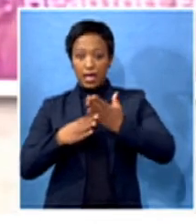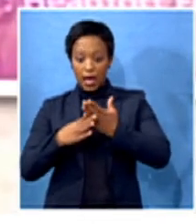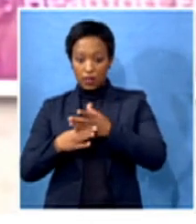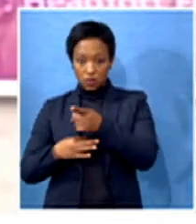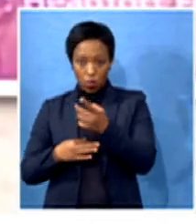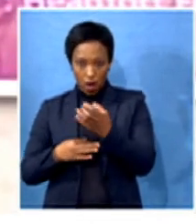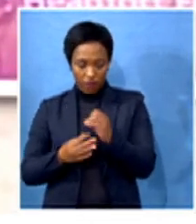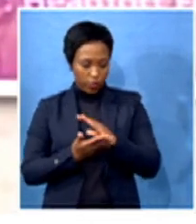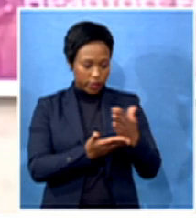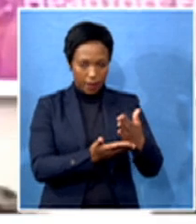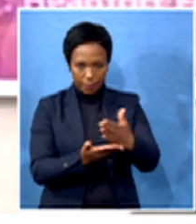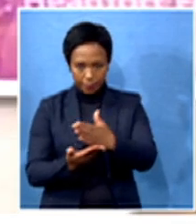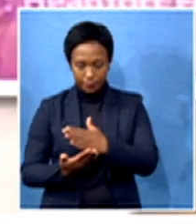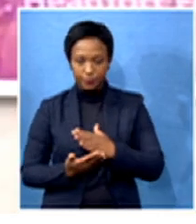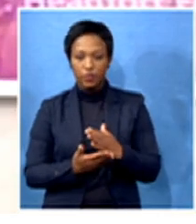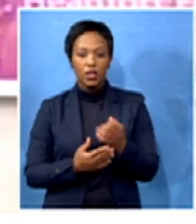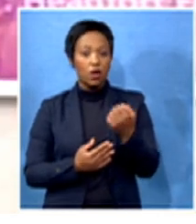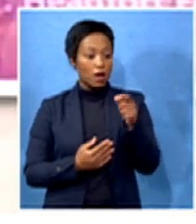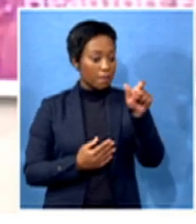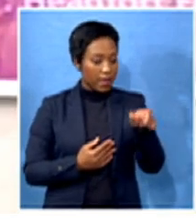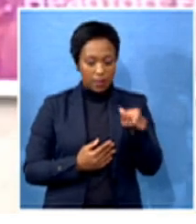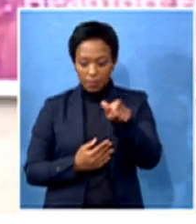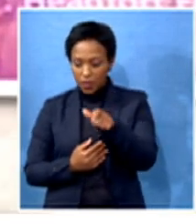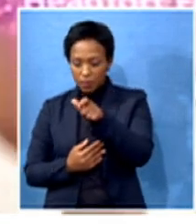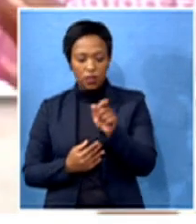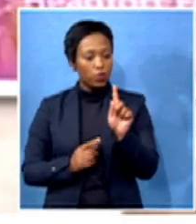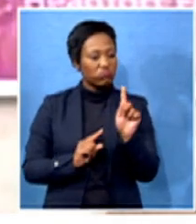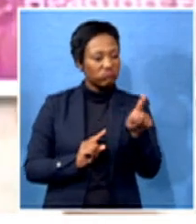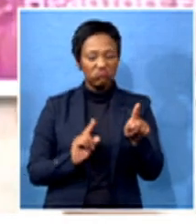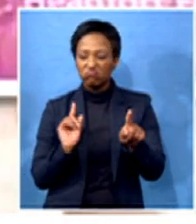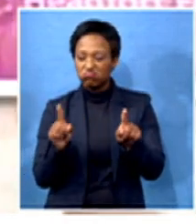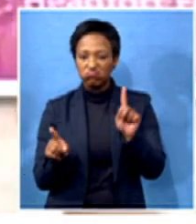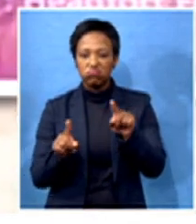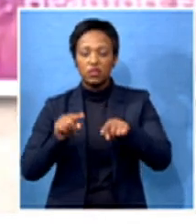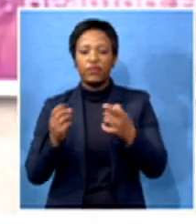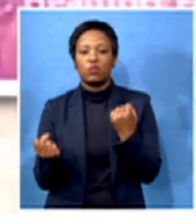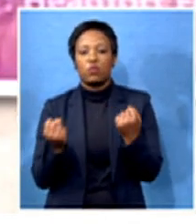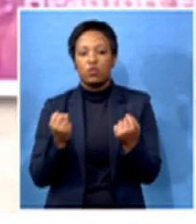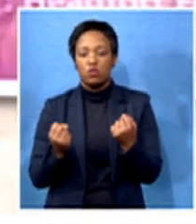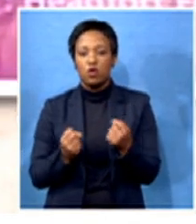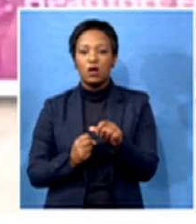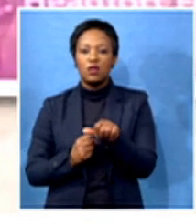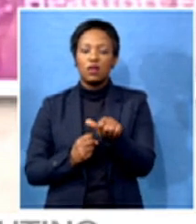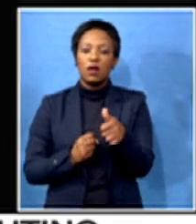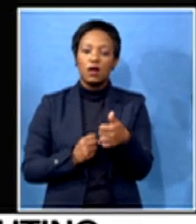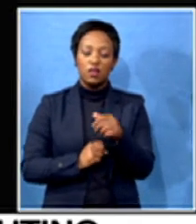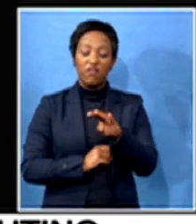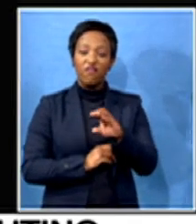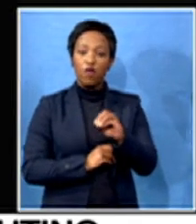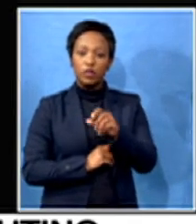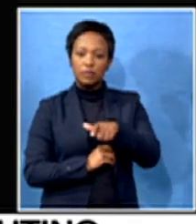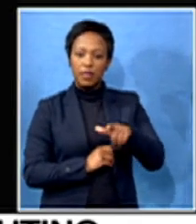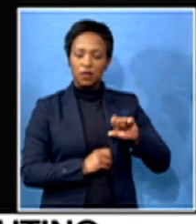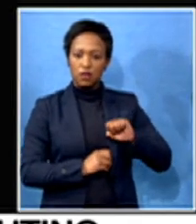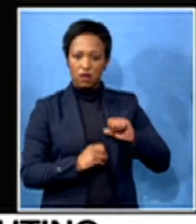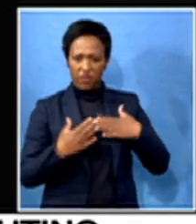then we different persons go to different courts to represent them. So the other 40 persons that we have, whenever we